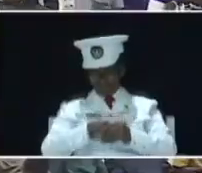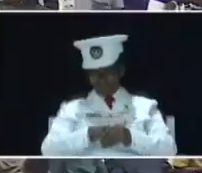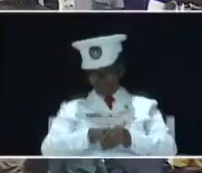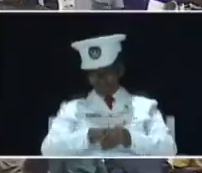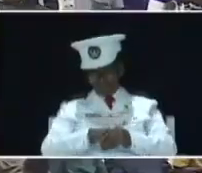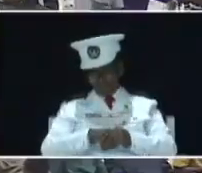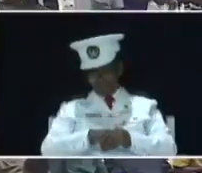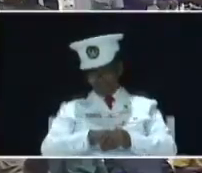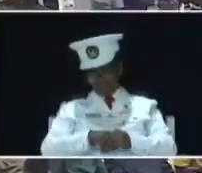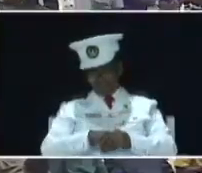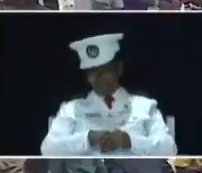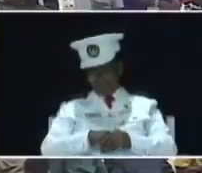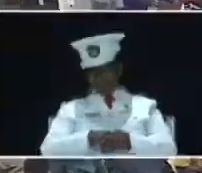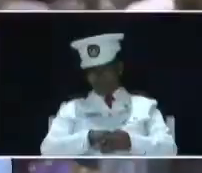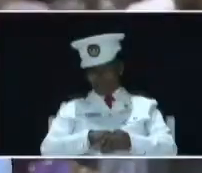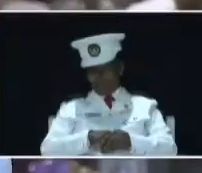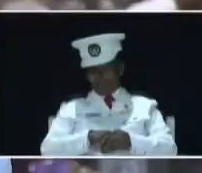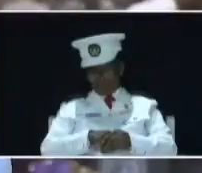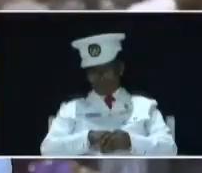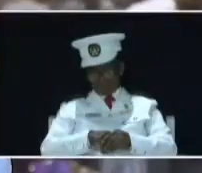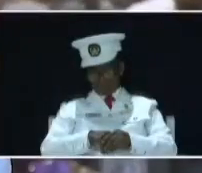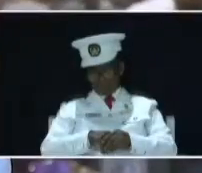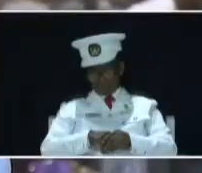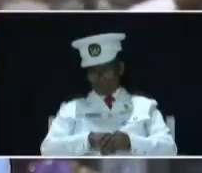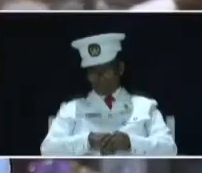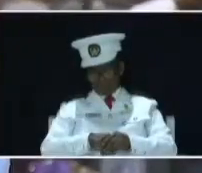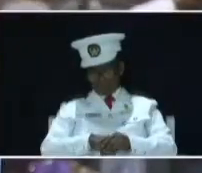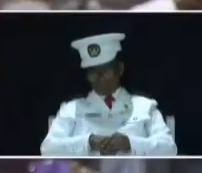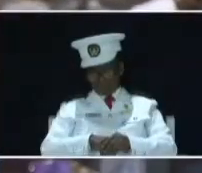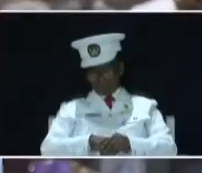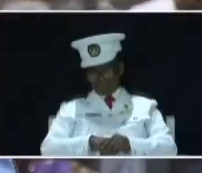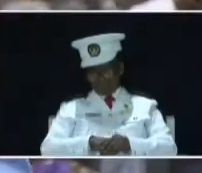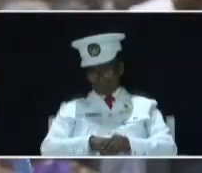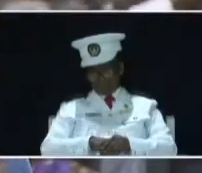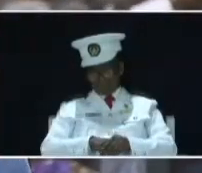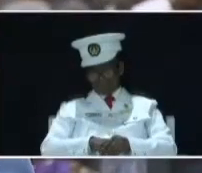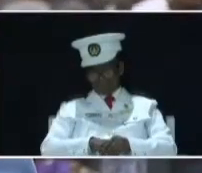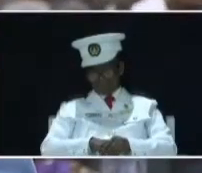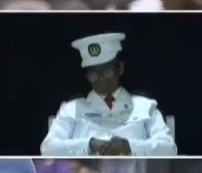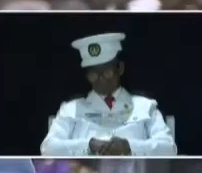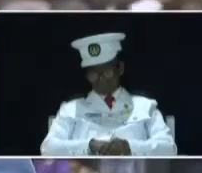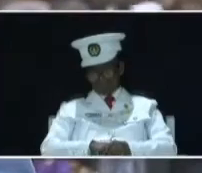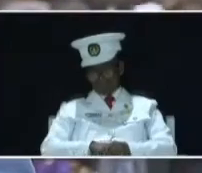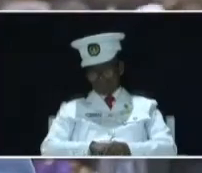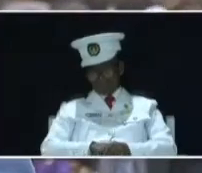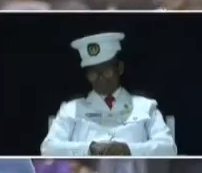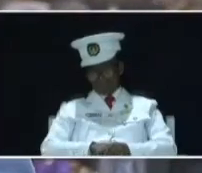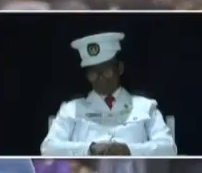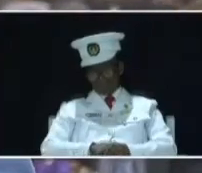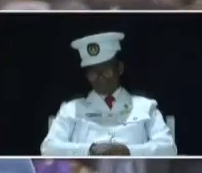the relationship between God and Peter.